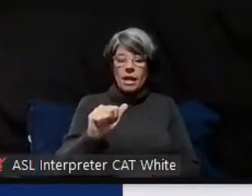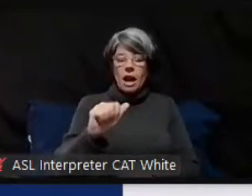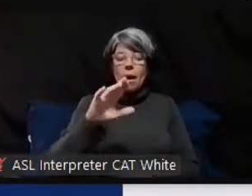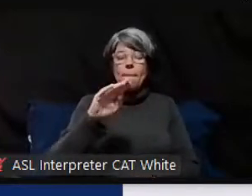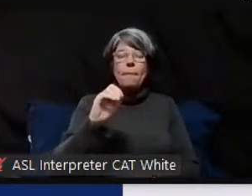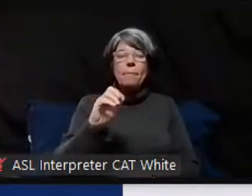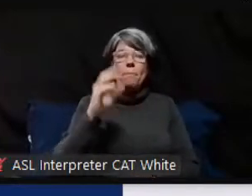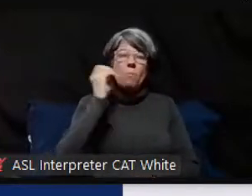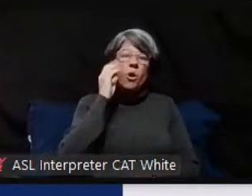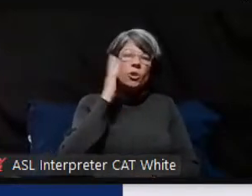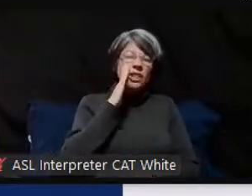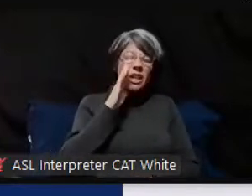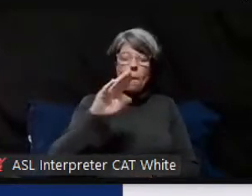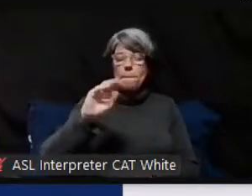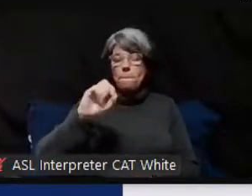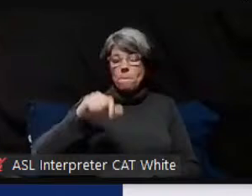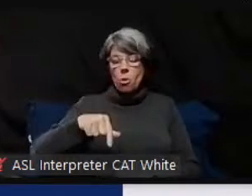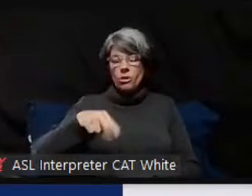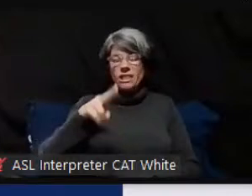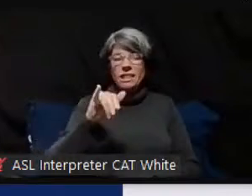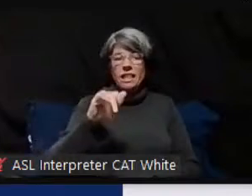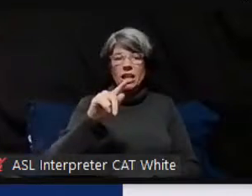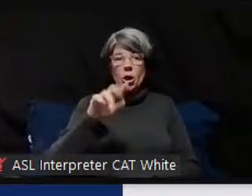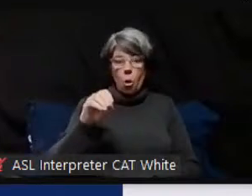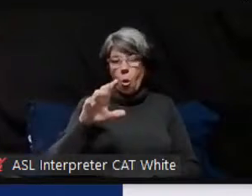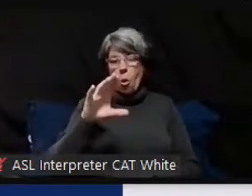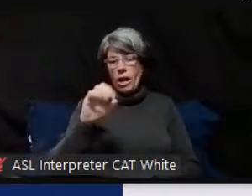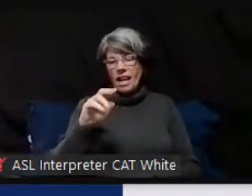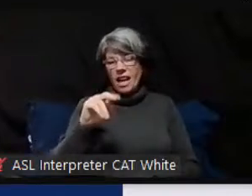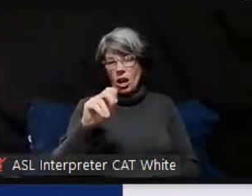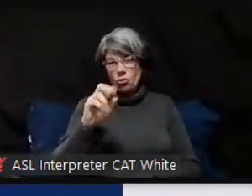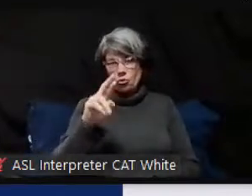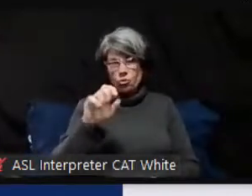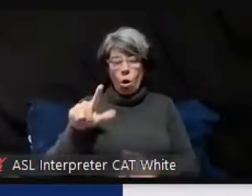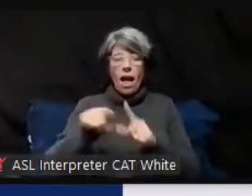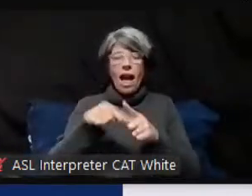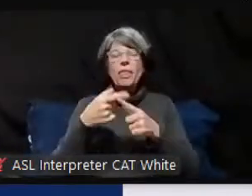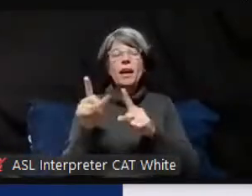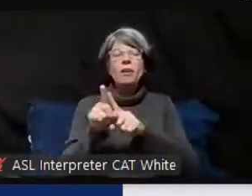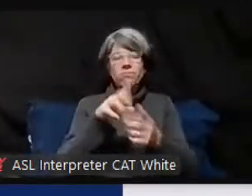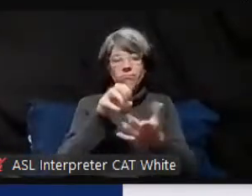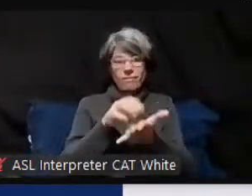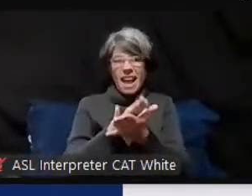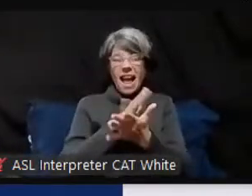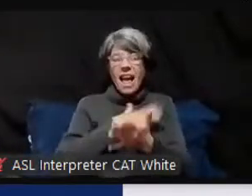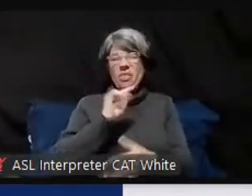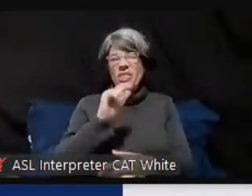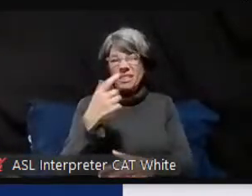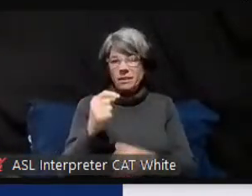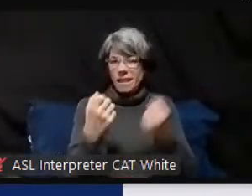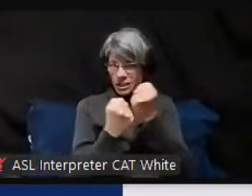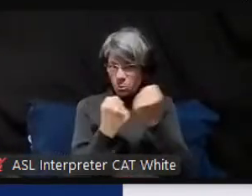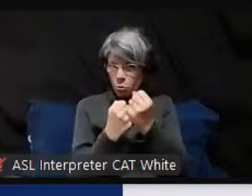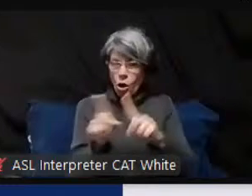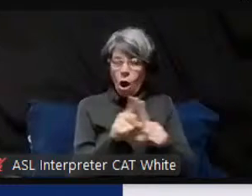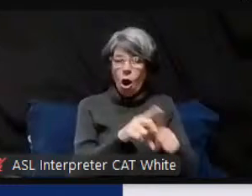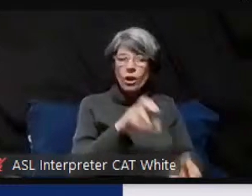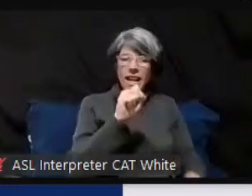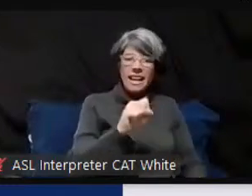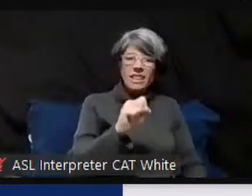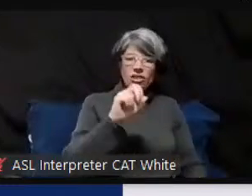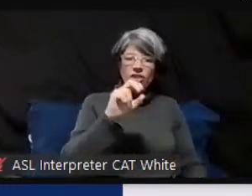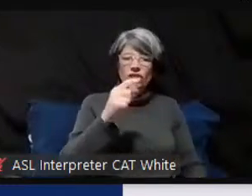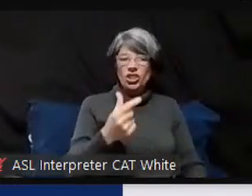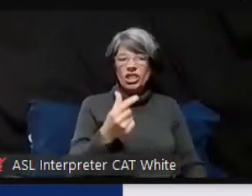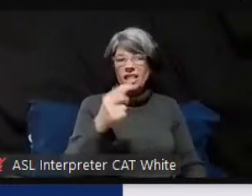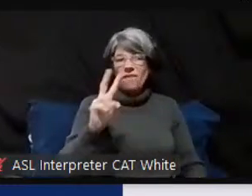eatonareamosquitocontrol.org to request mosquito control service and enroll in our tech support program. You can also follow us at SGV